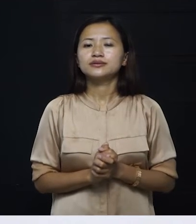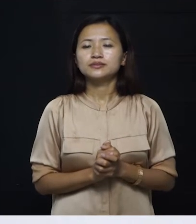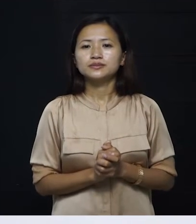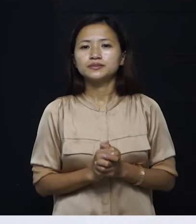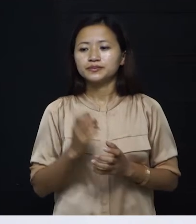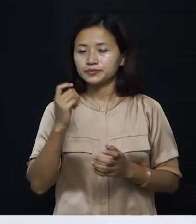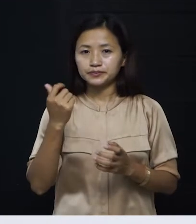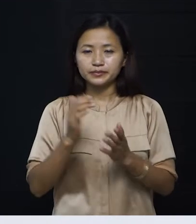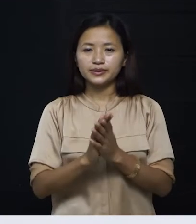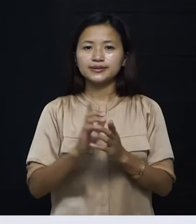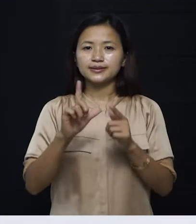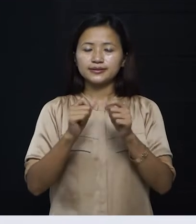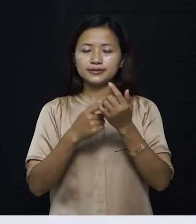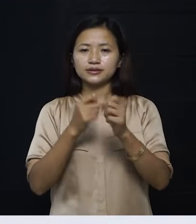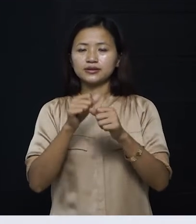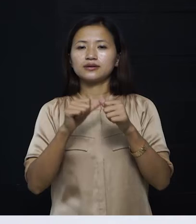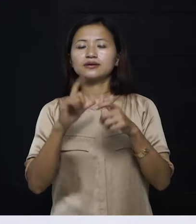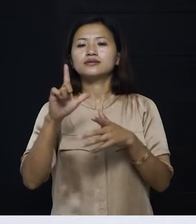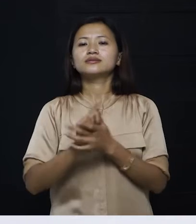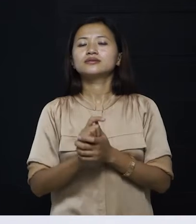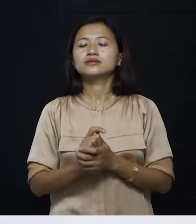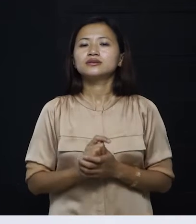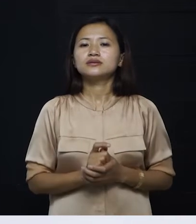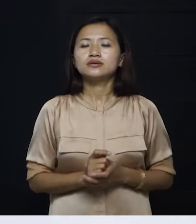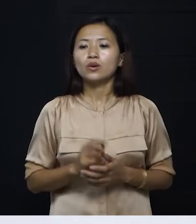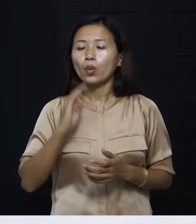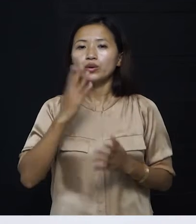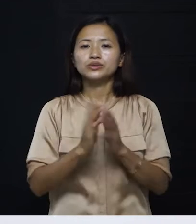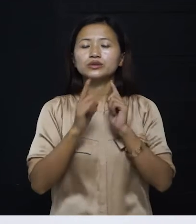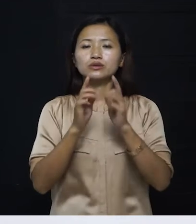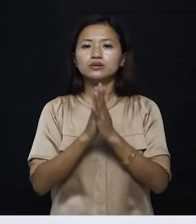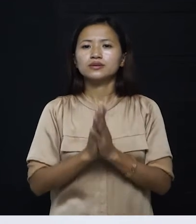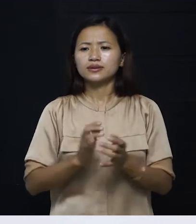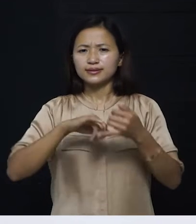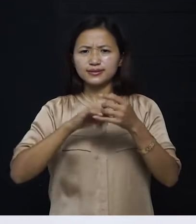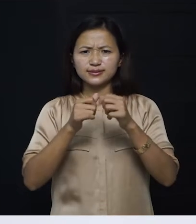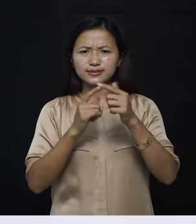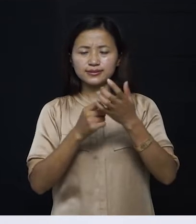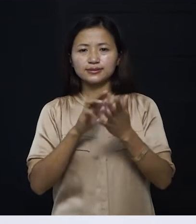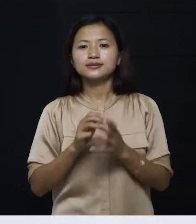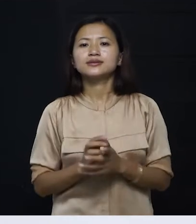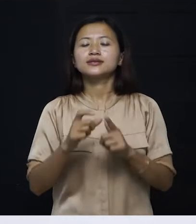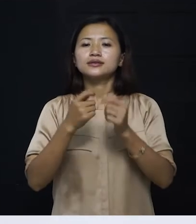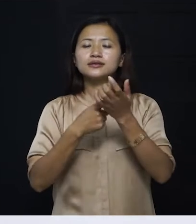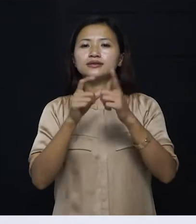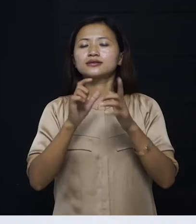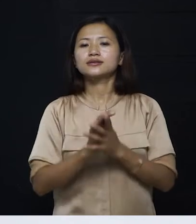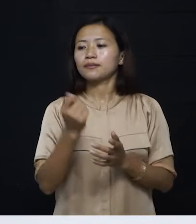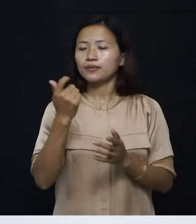legal tender money. Okay? Now here, when we talk about standard money, this is the